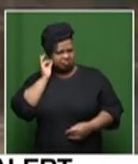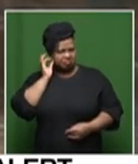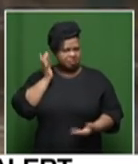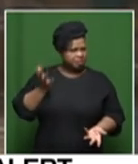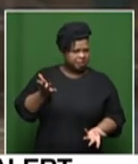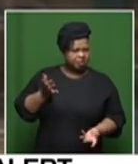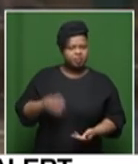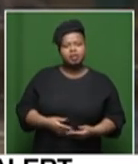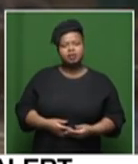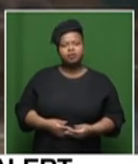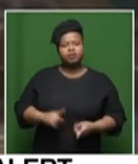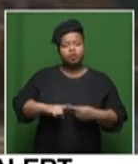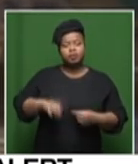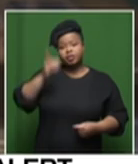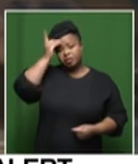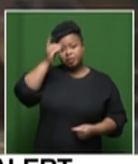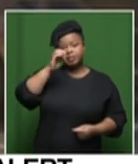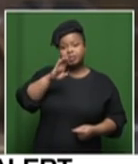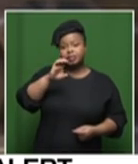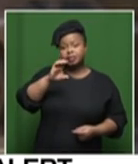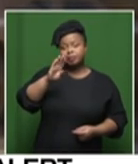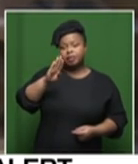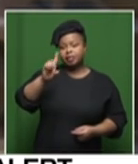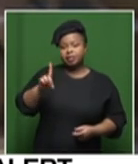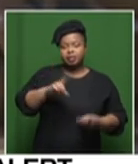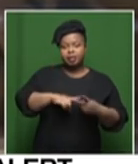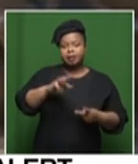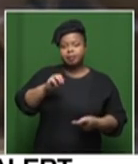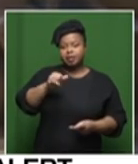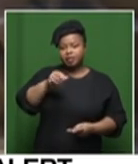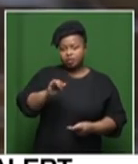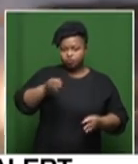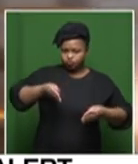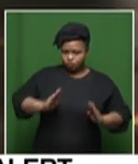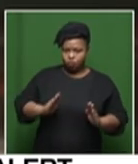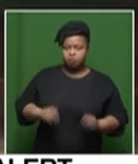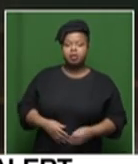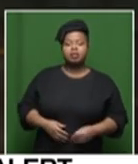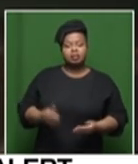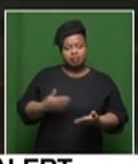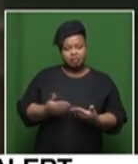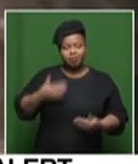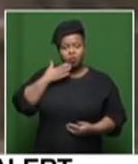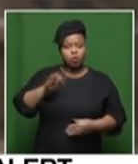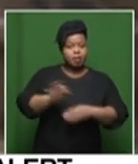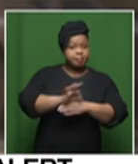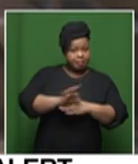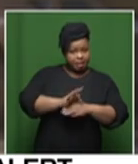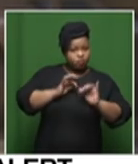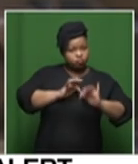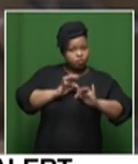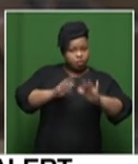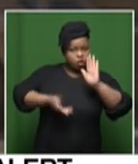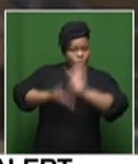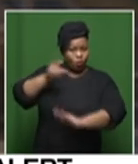reports, coming from Durban CBD, Mgeni Road, where protesters are also making their way